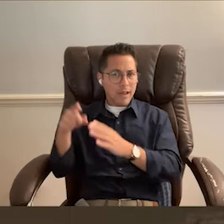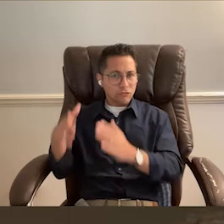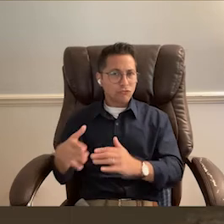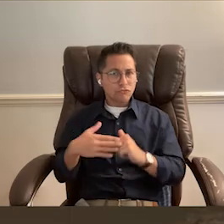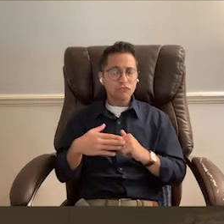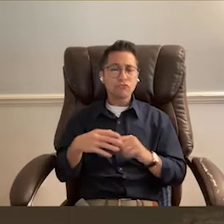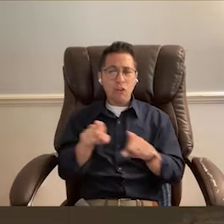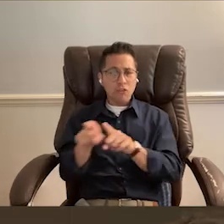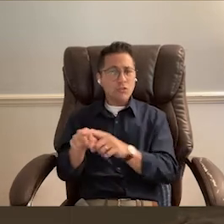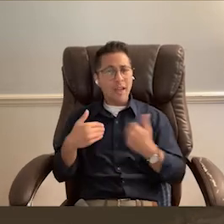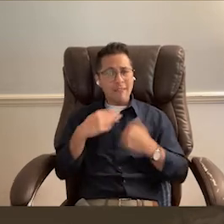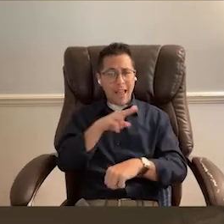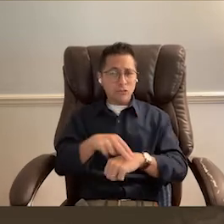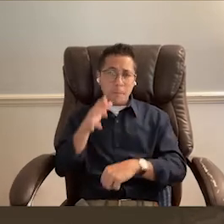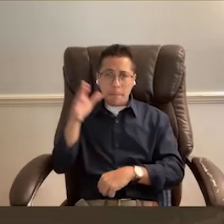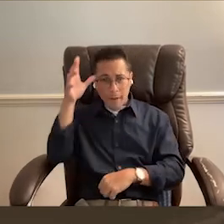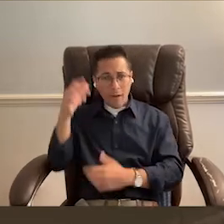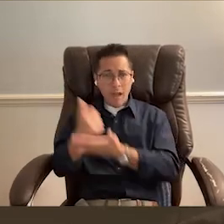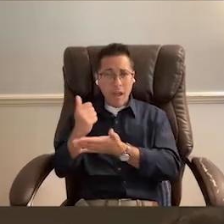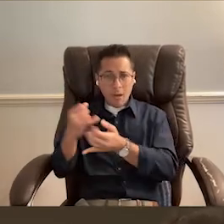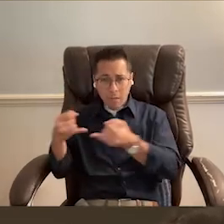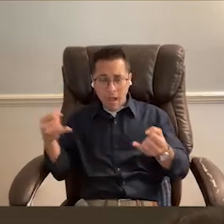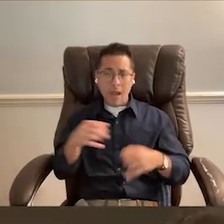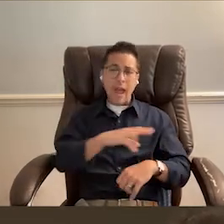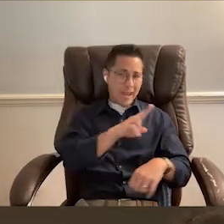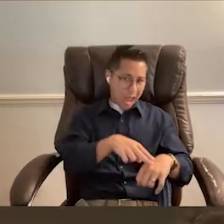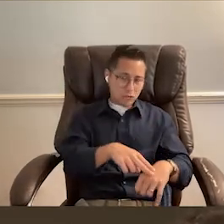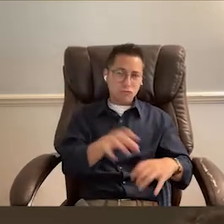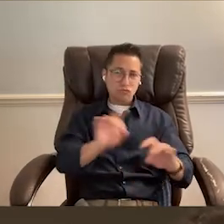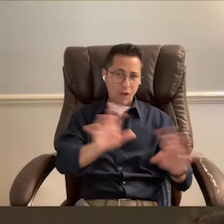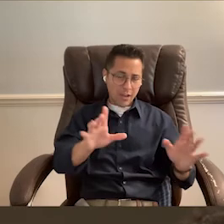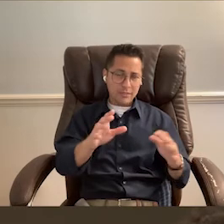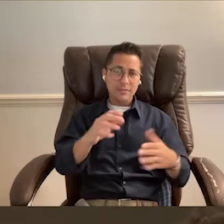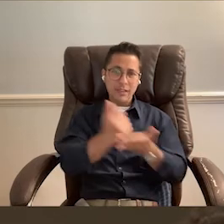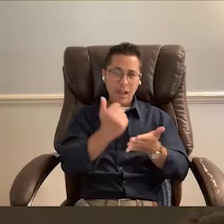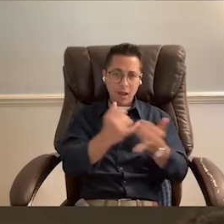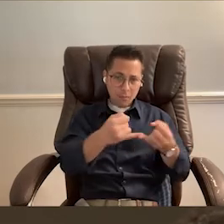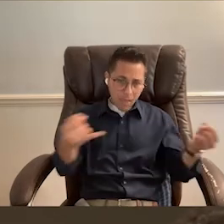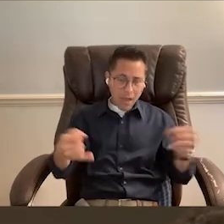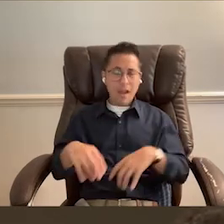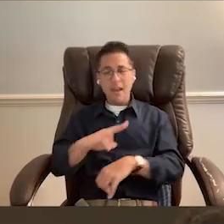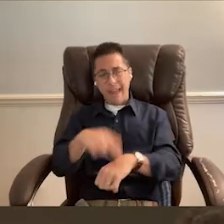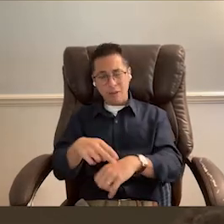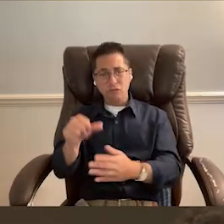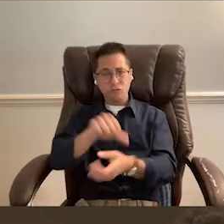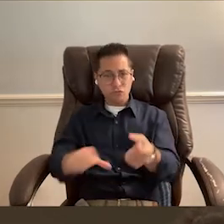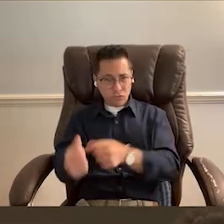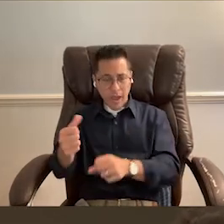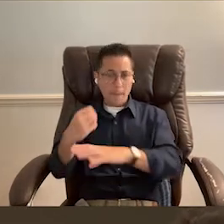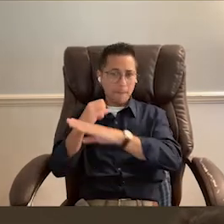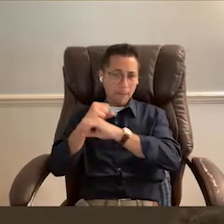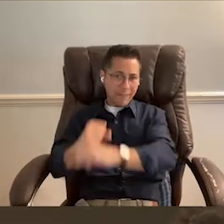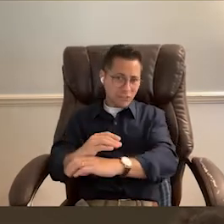and get a referral for a mental health specialist. At the top two, there's a national parent helpline and a national crisis text